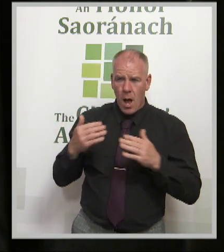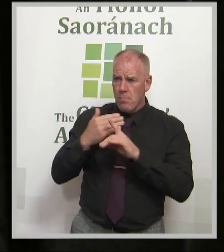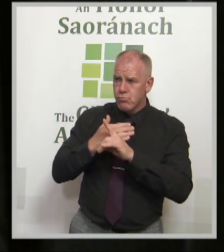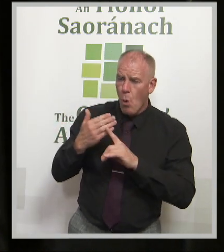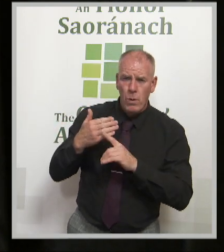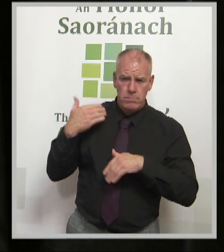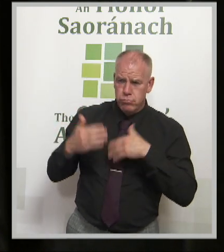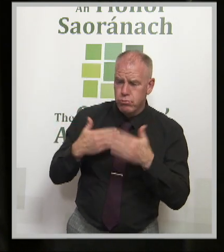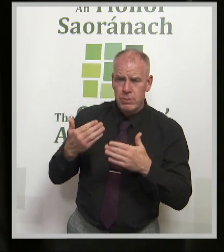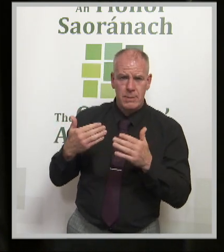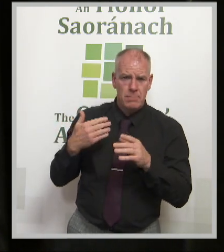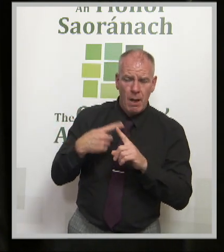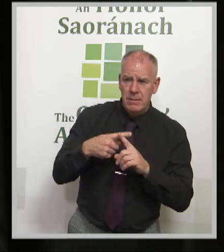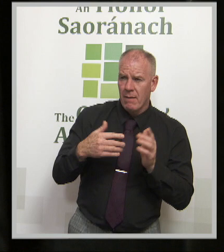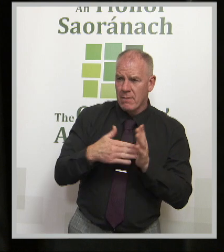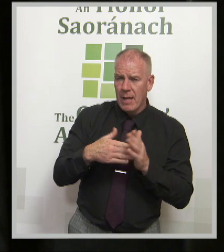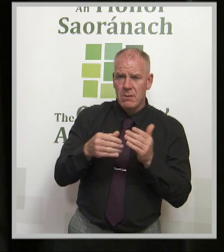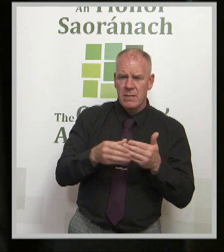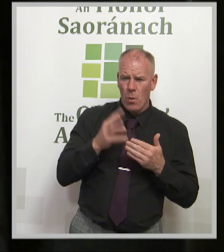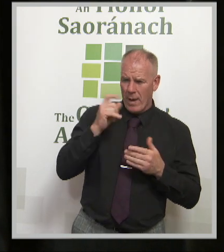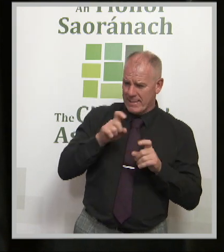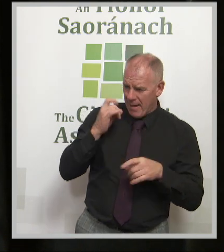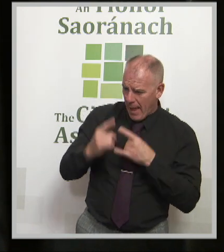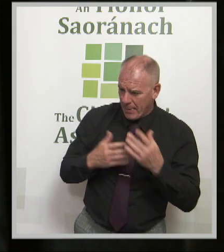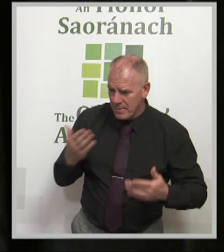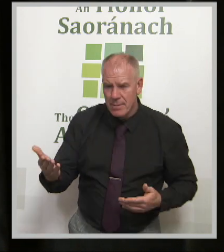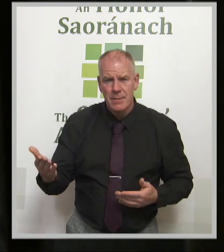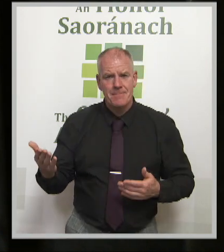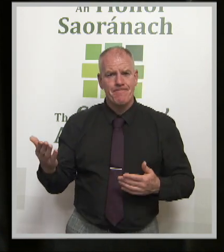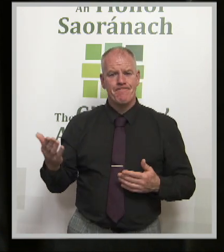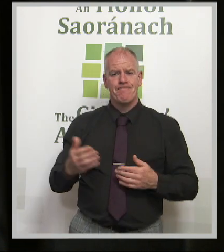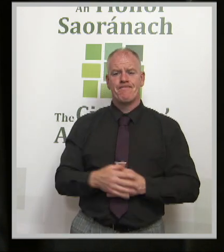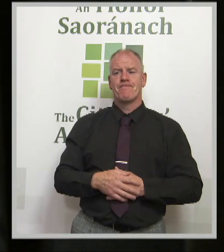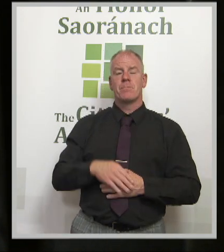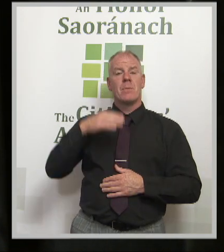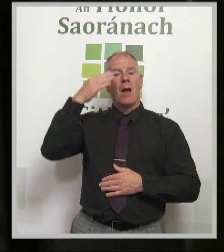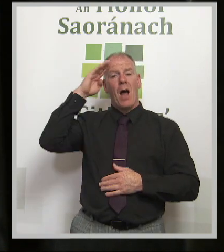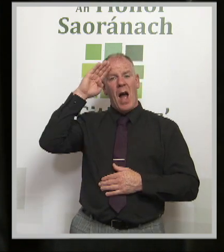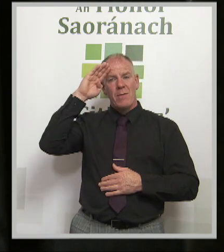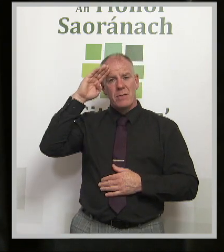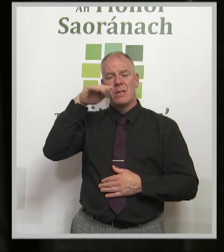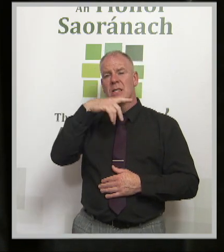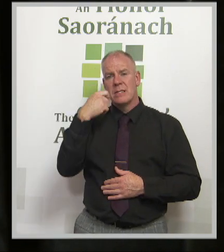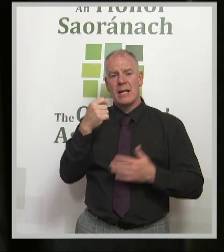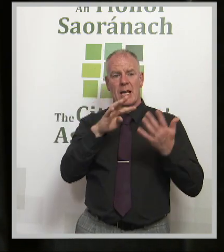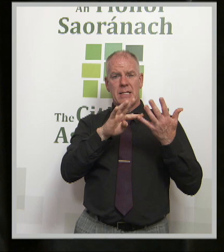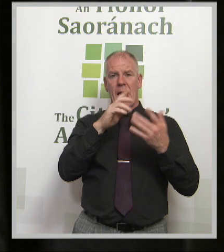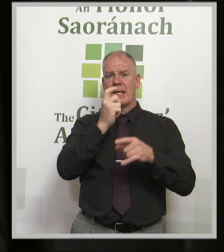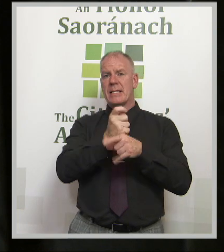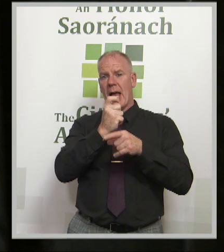has been progress on conservation, why this is still happening. And Ireland boasts 9 times its marine